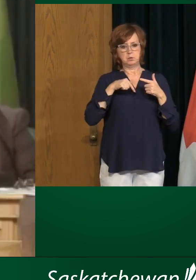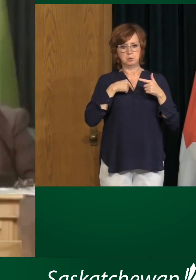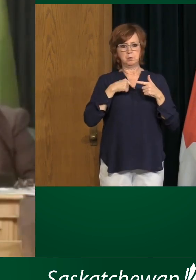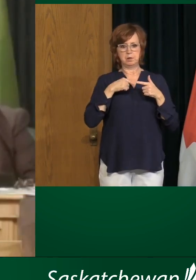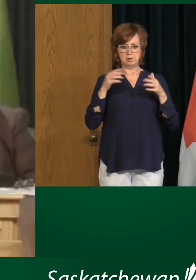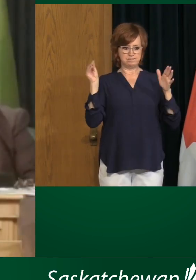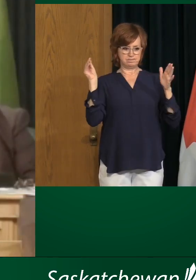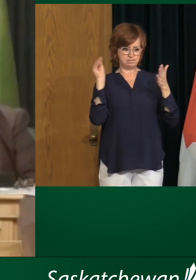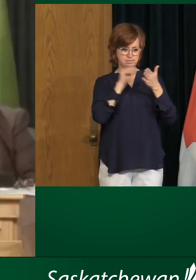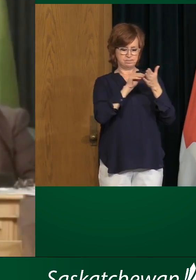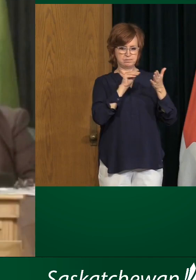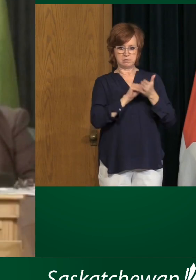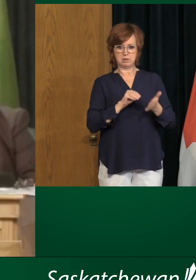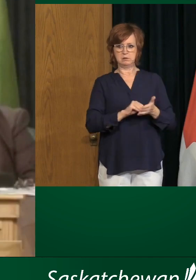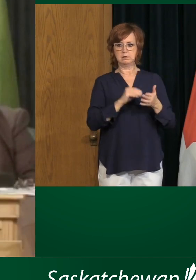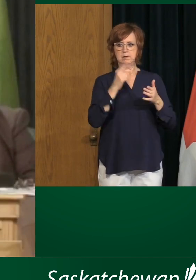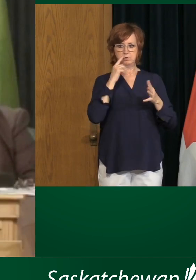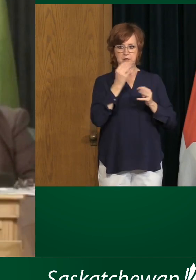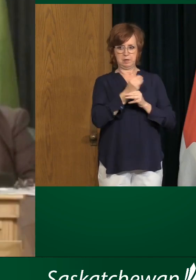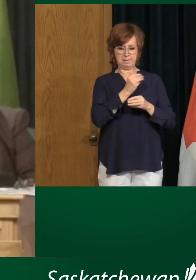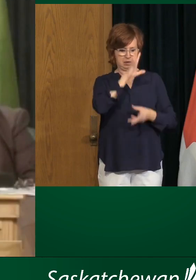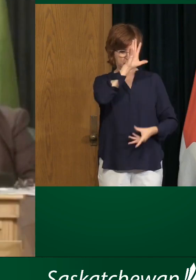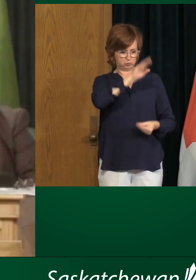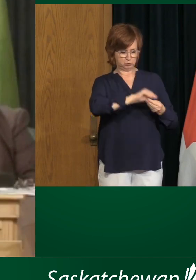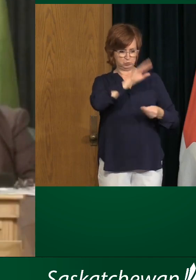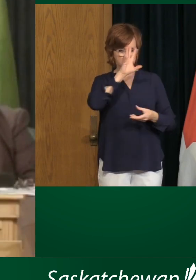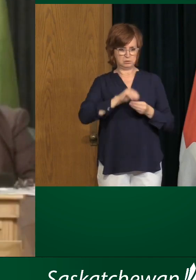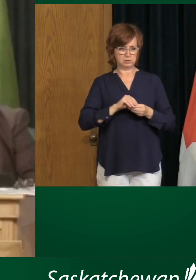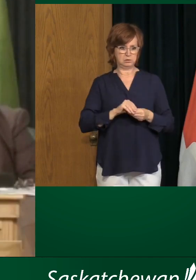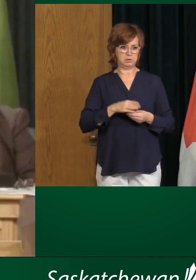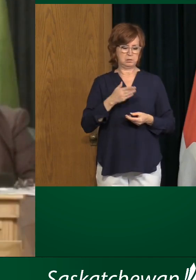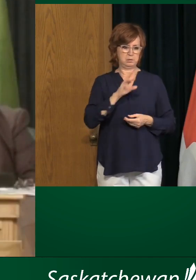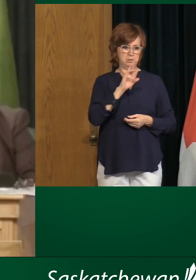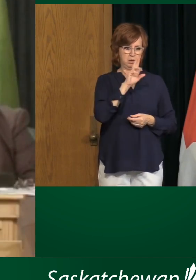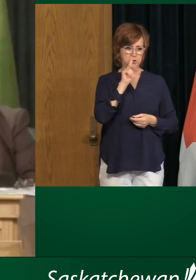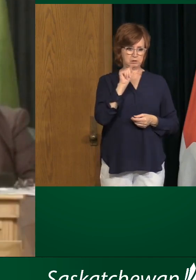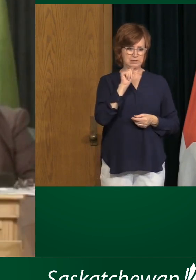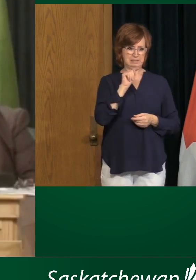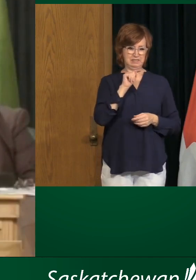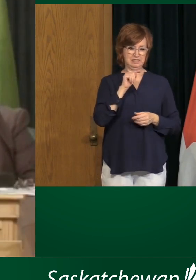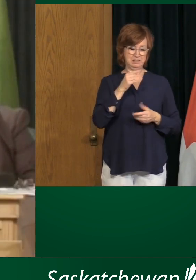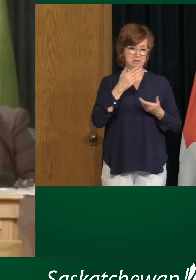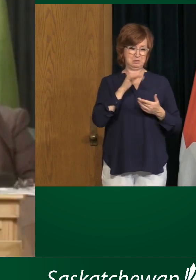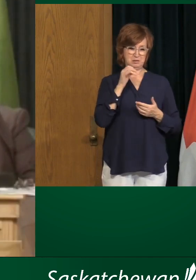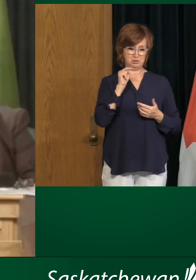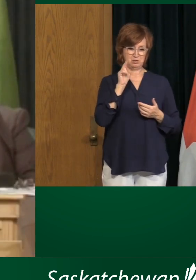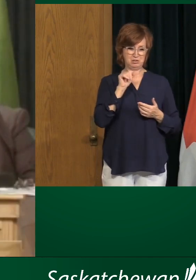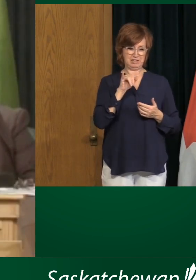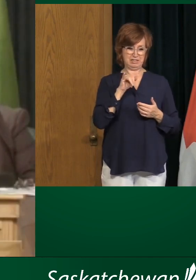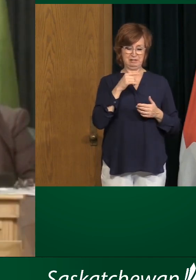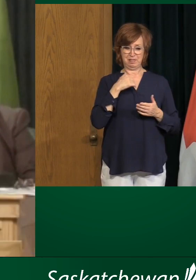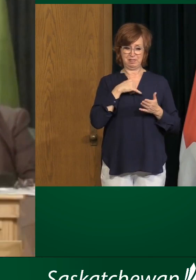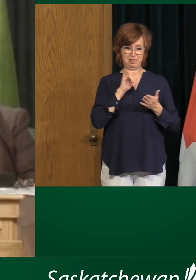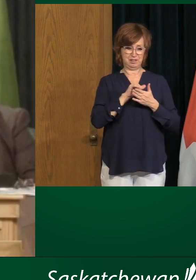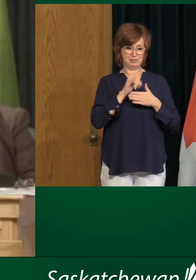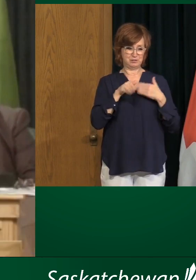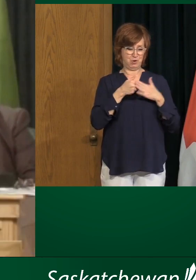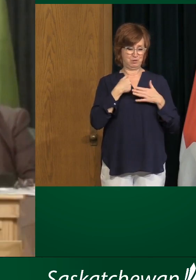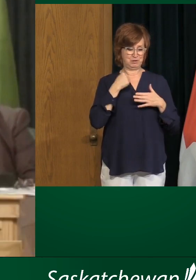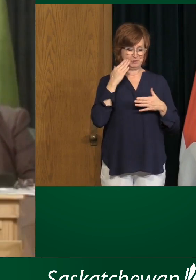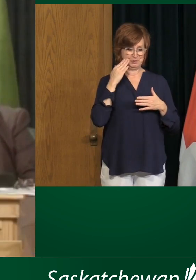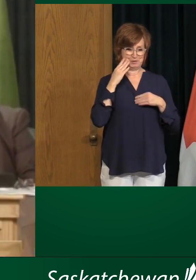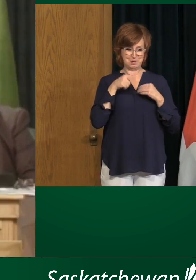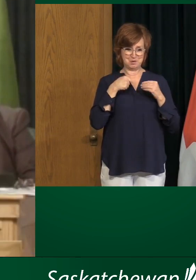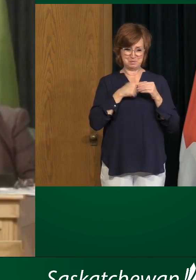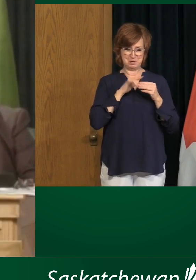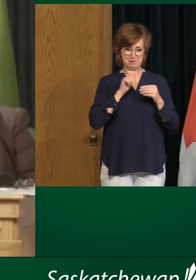other public health measures, to see what the impact would be on the RT. But Jenny, I've exhausted